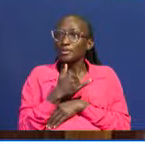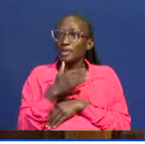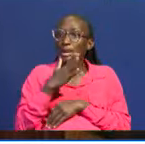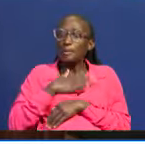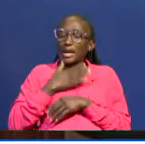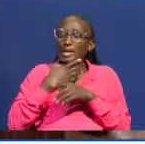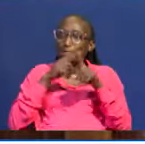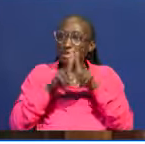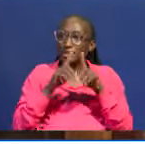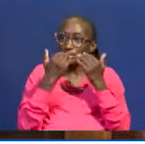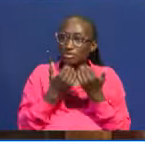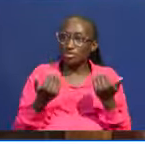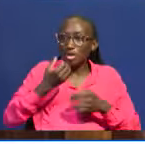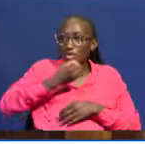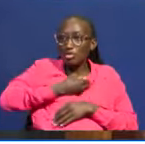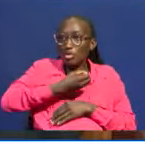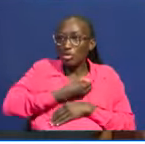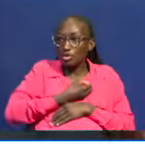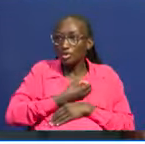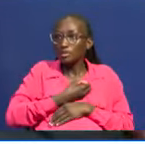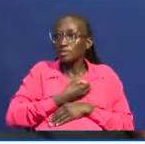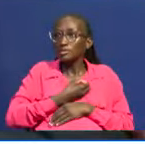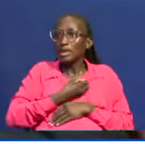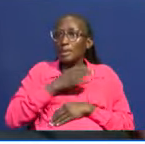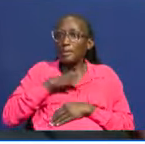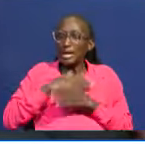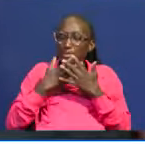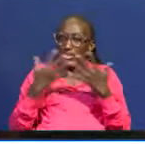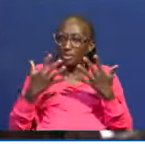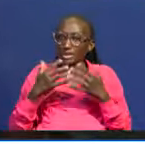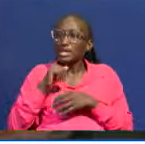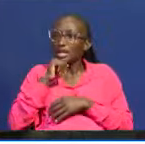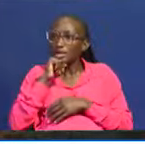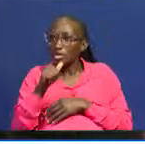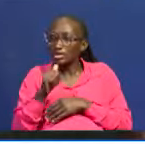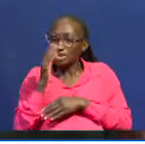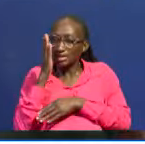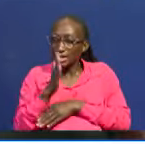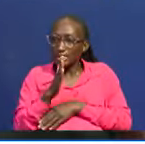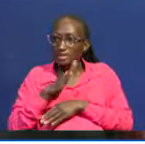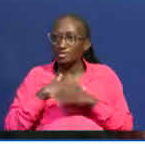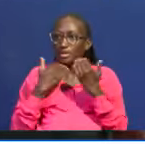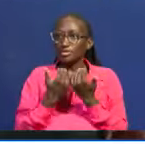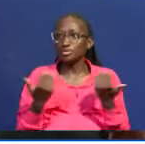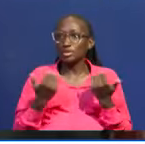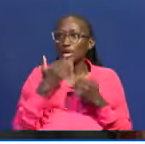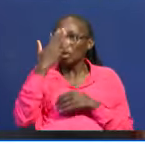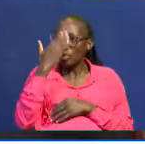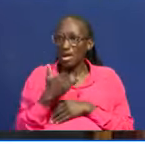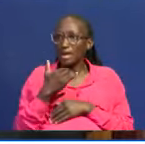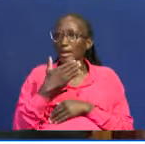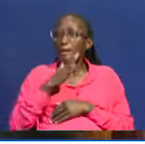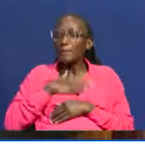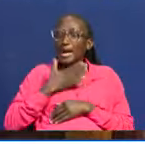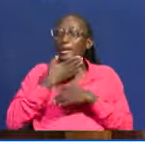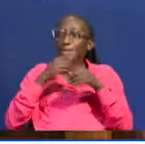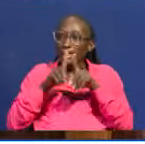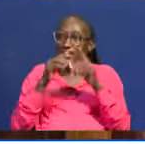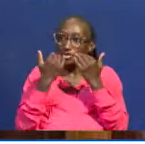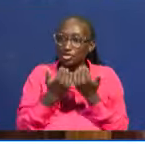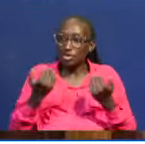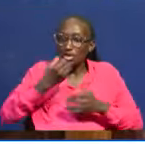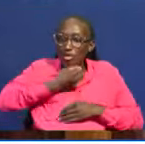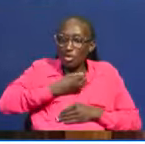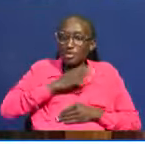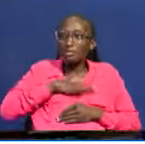why would my brother's children own my estate and not my children? Why would my brother's children be the ones who are directors in my estate and not